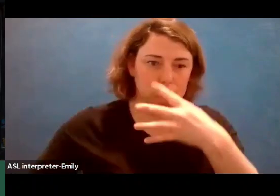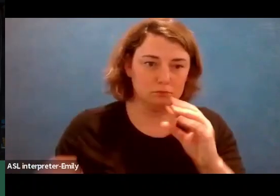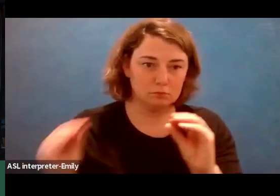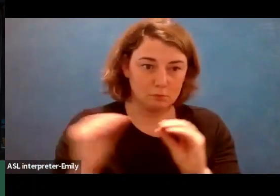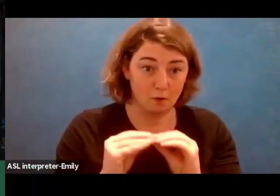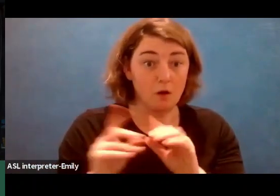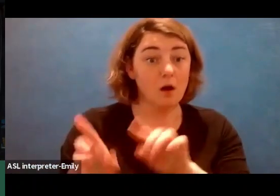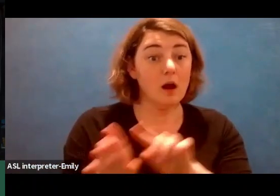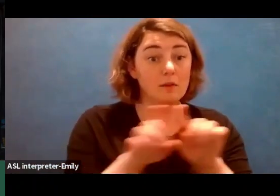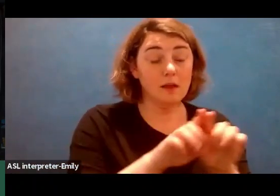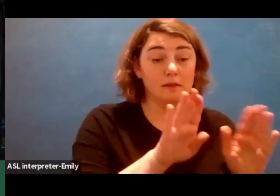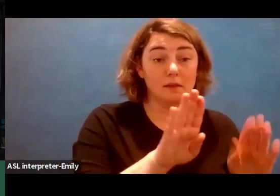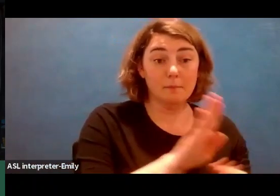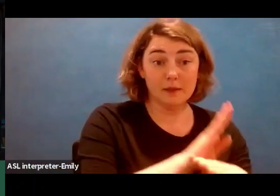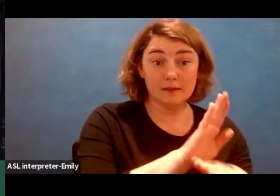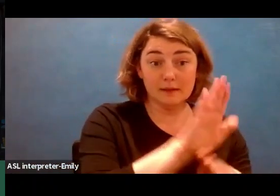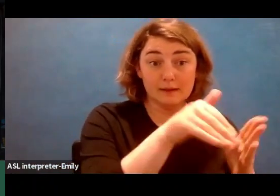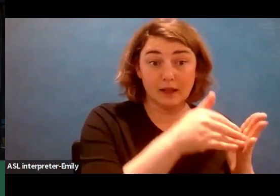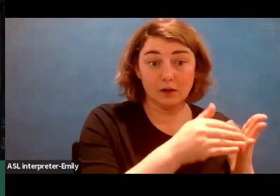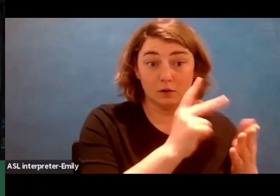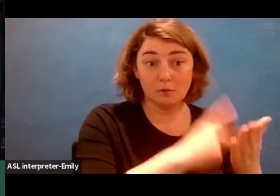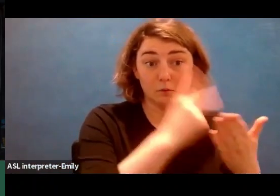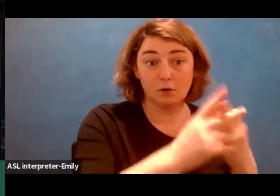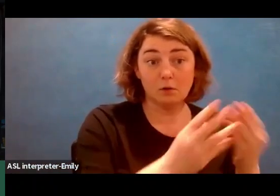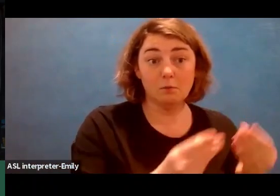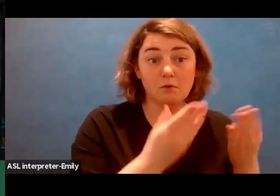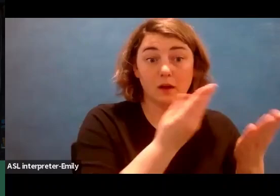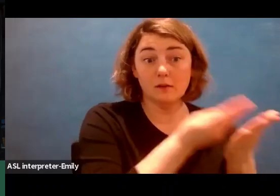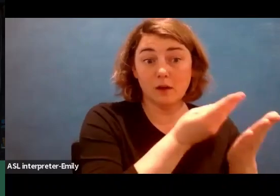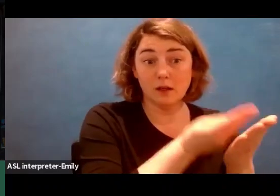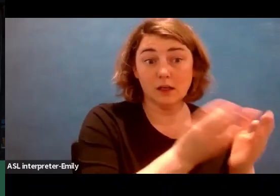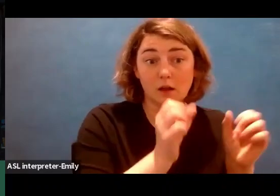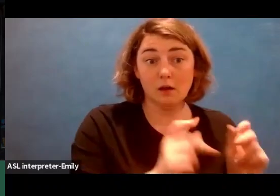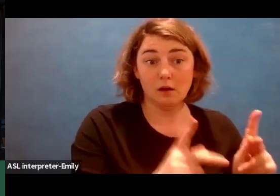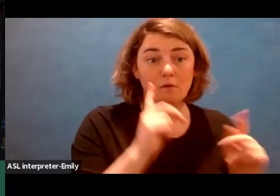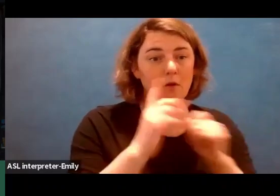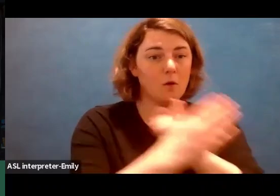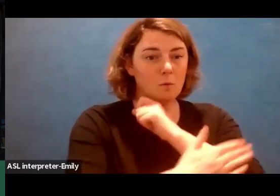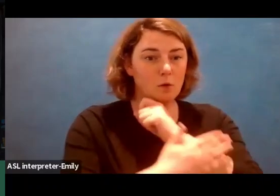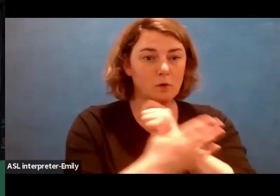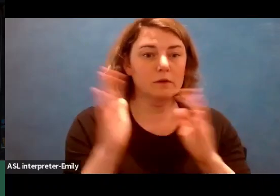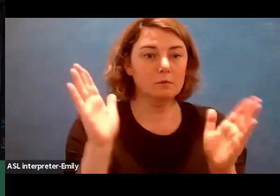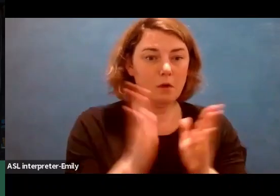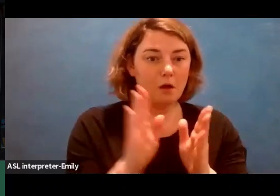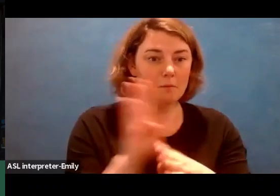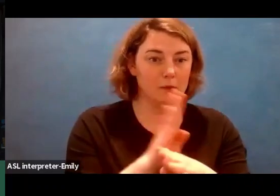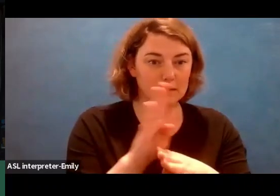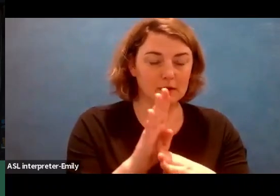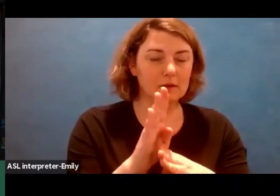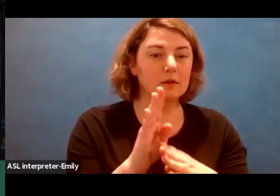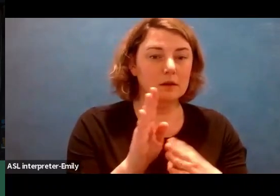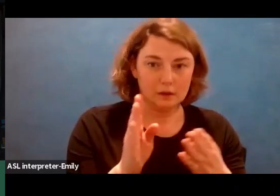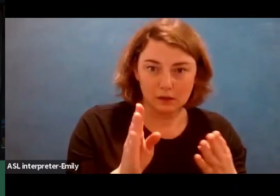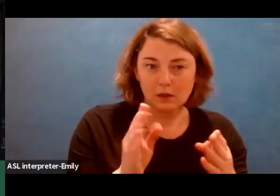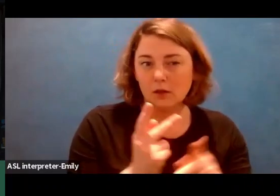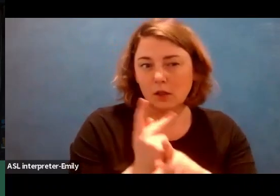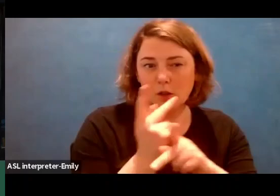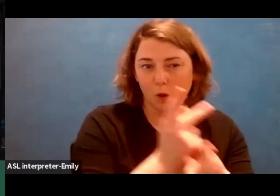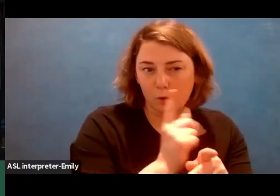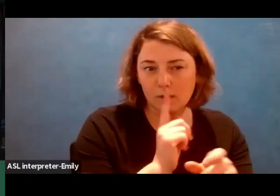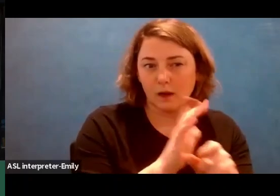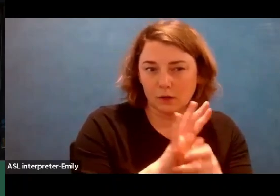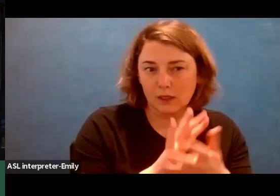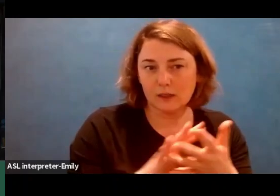And the Business Center program provides funding opportunities for rural small business through loans and loan guarantees